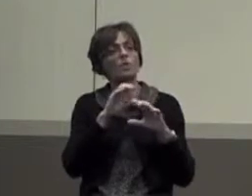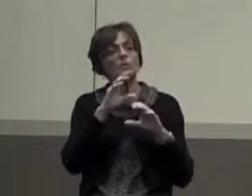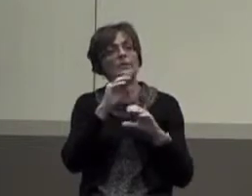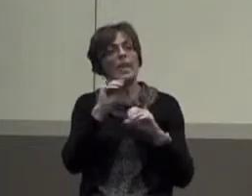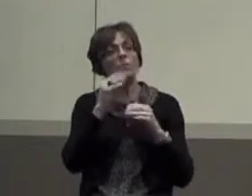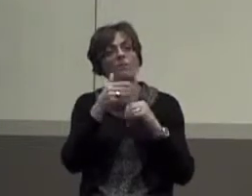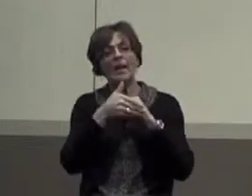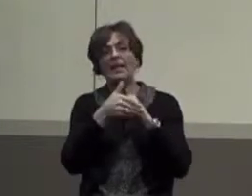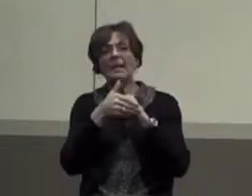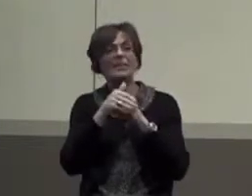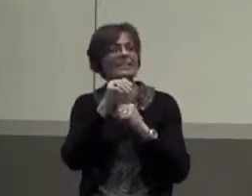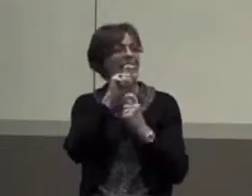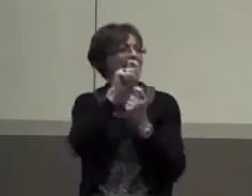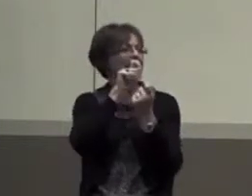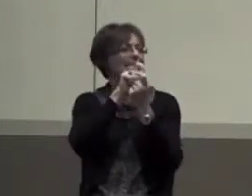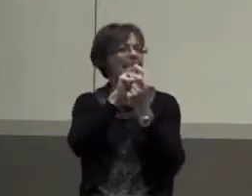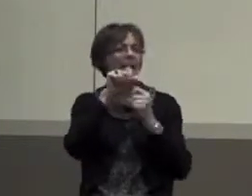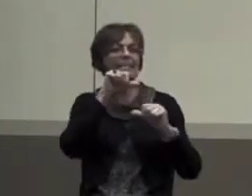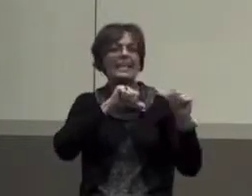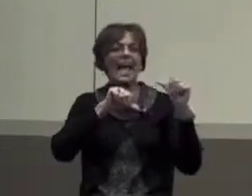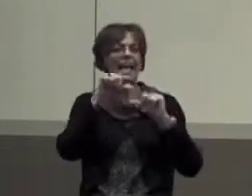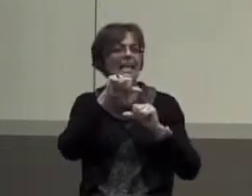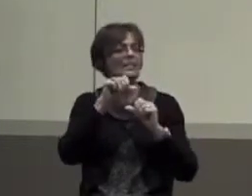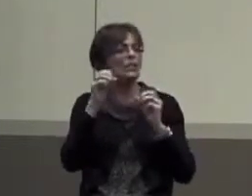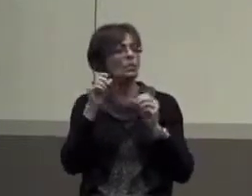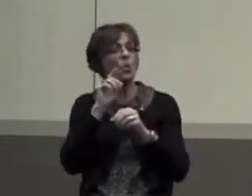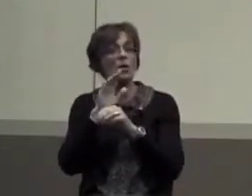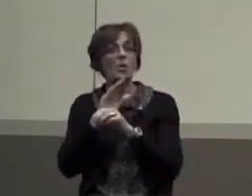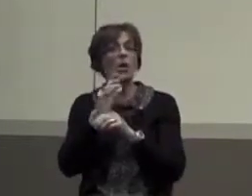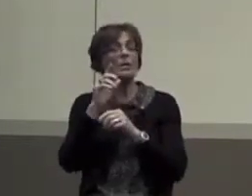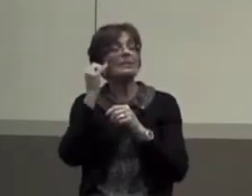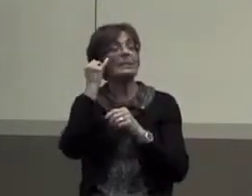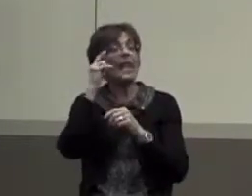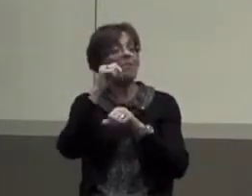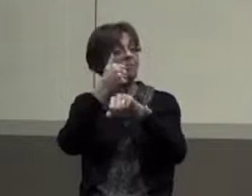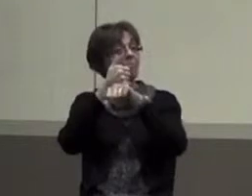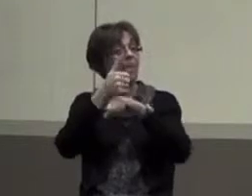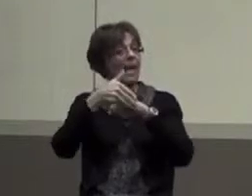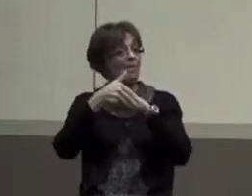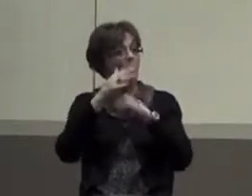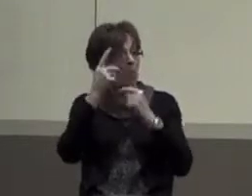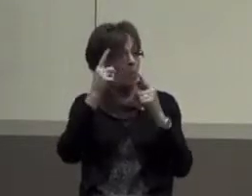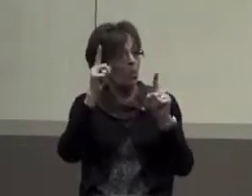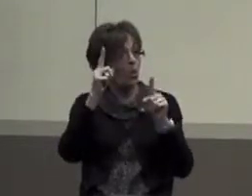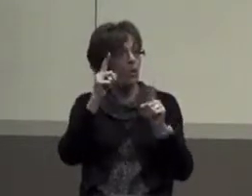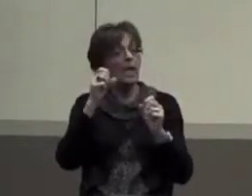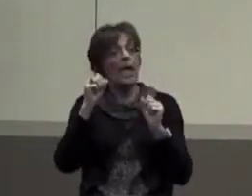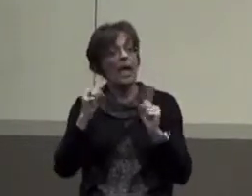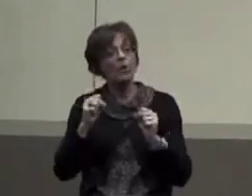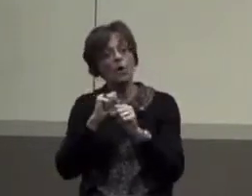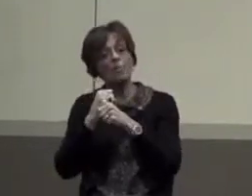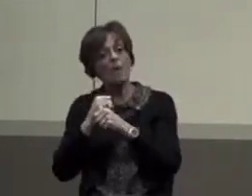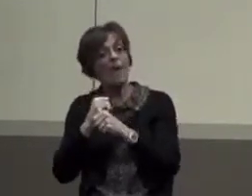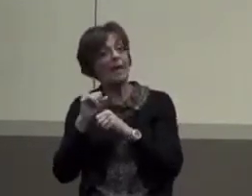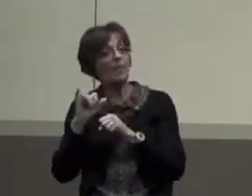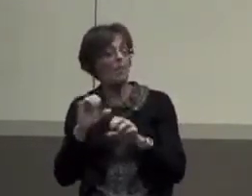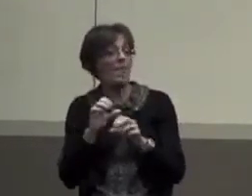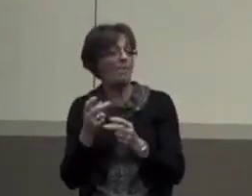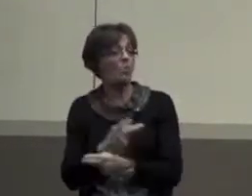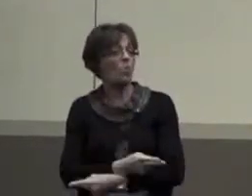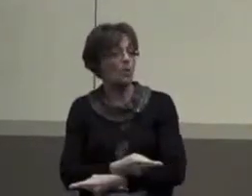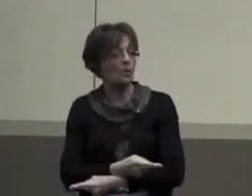exact science. So there's no guarantee that even when you put in an intervention that it's going to work. It could make the behavior worse. So having a